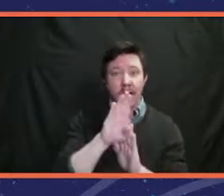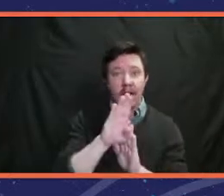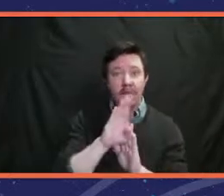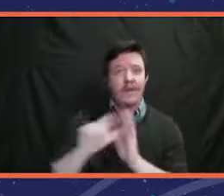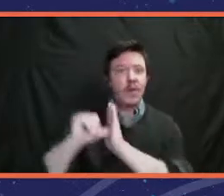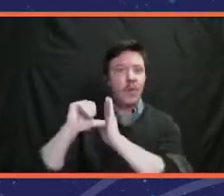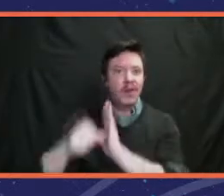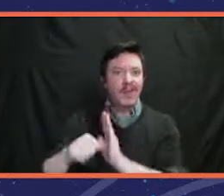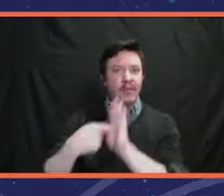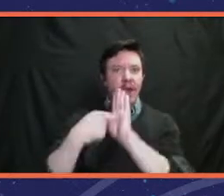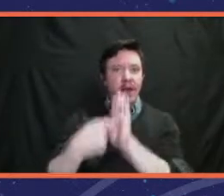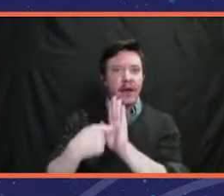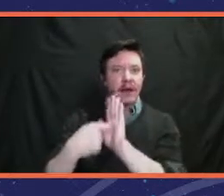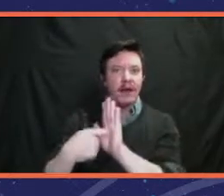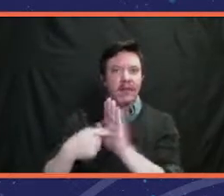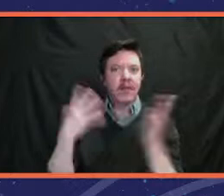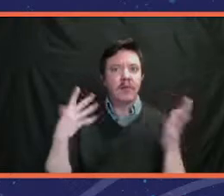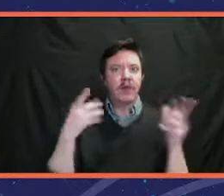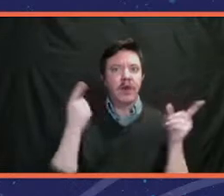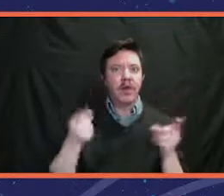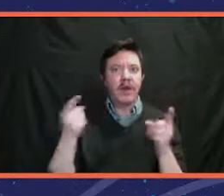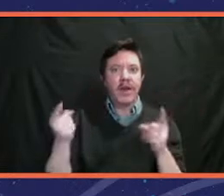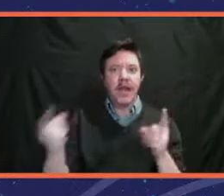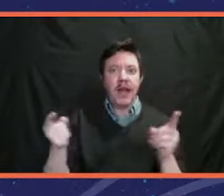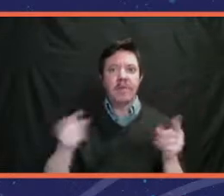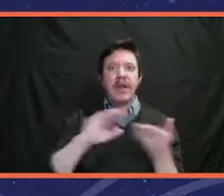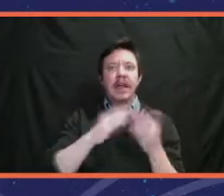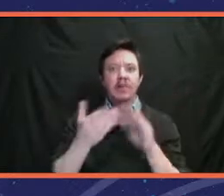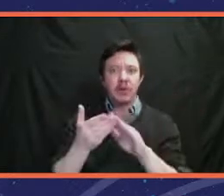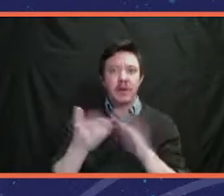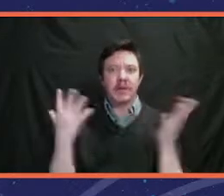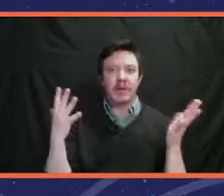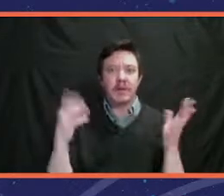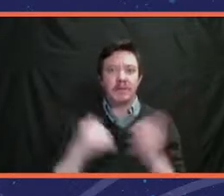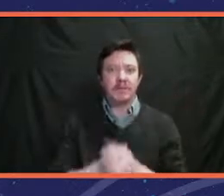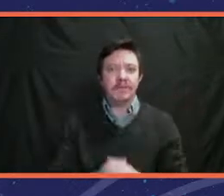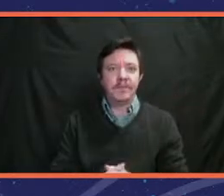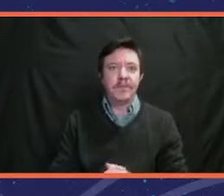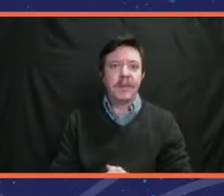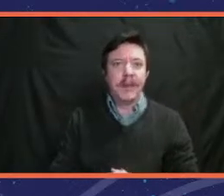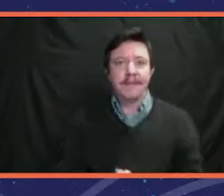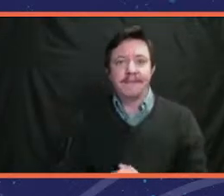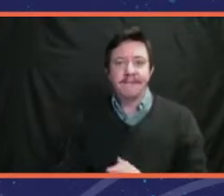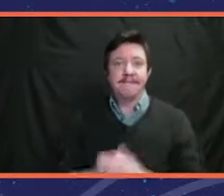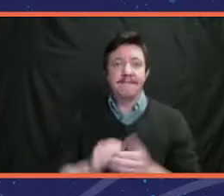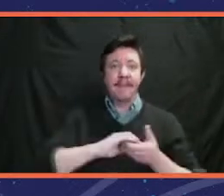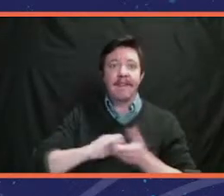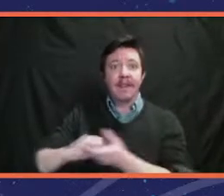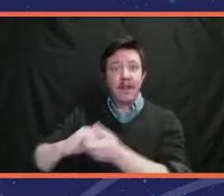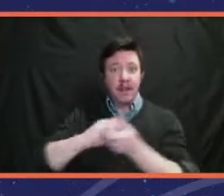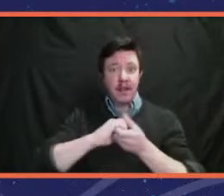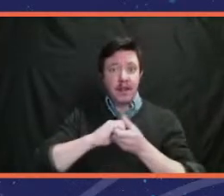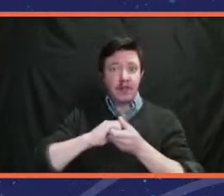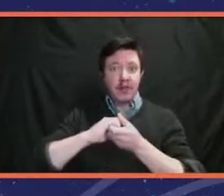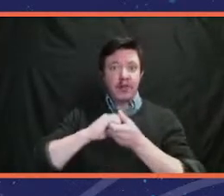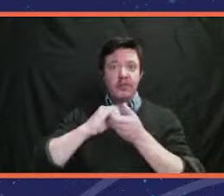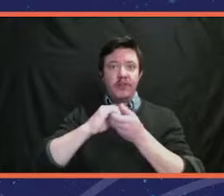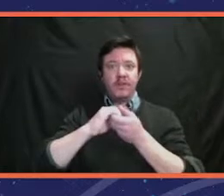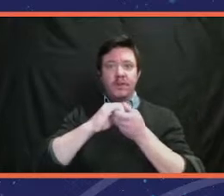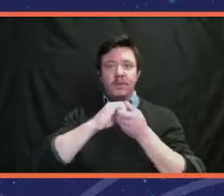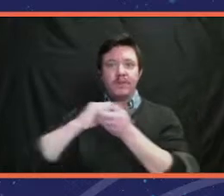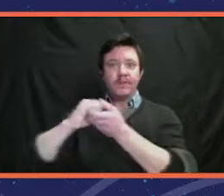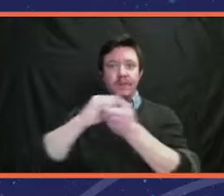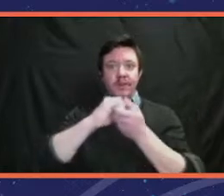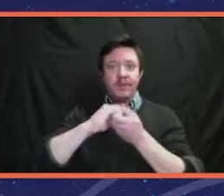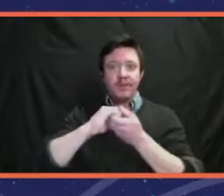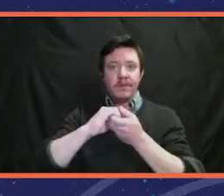already happening within our communities. So this is a collaboration between Cooperative